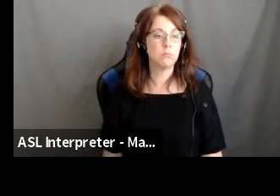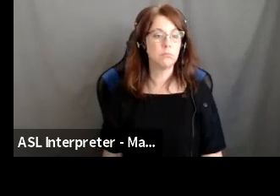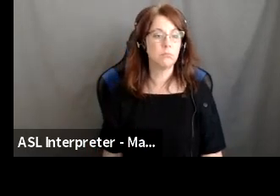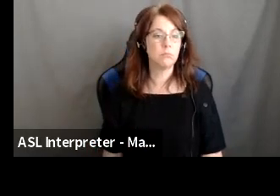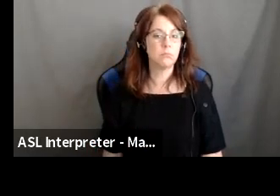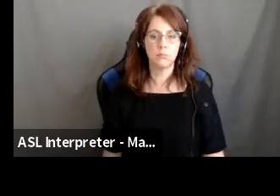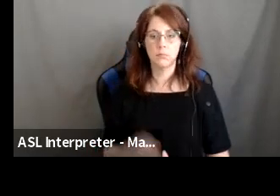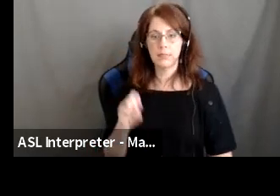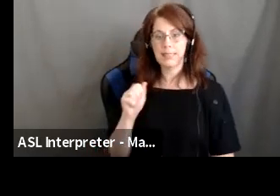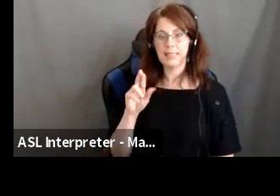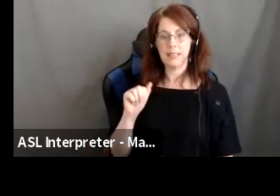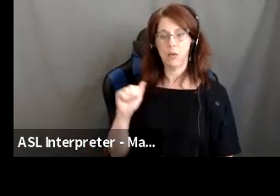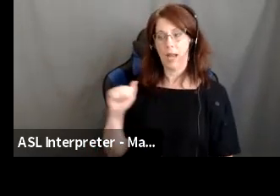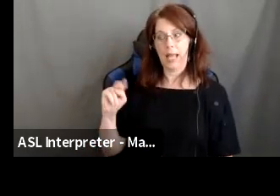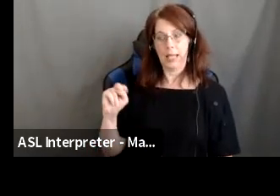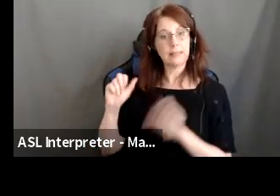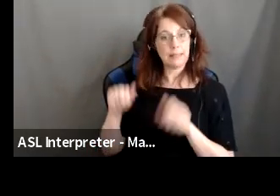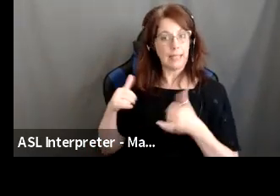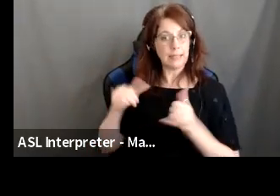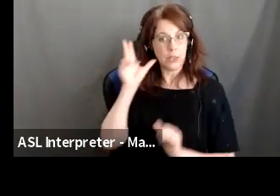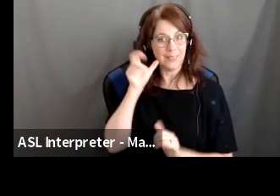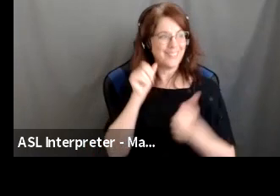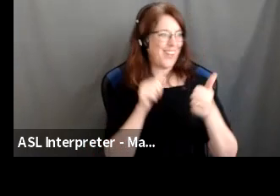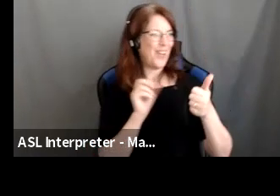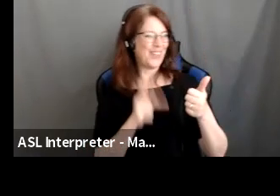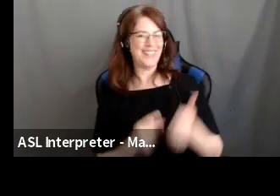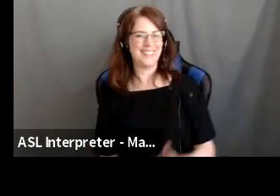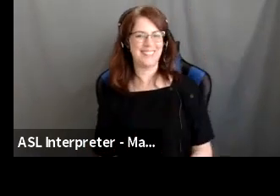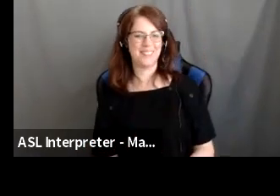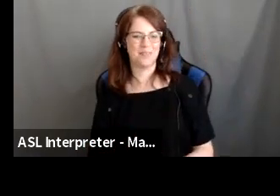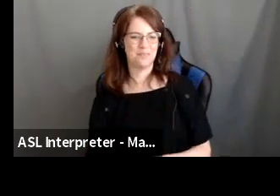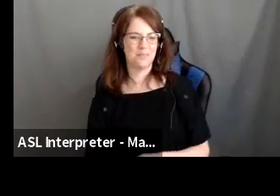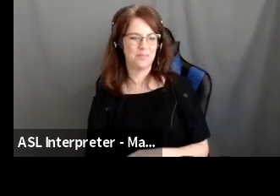This is Sarah Ann. I can still hear you. Okay.